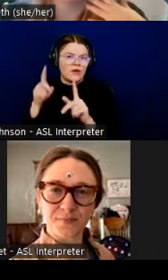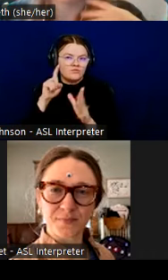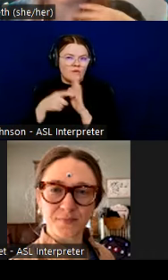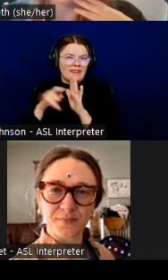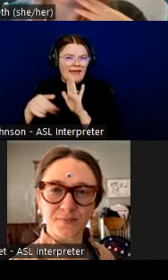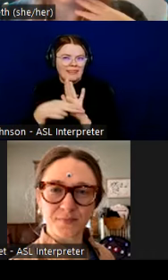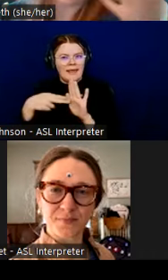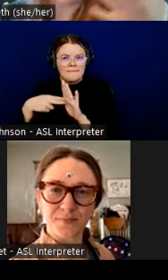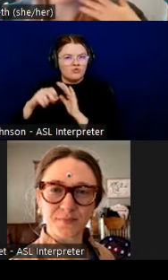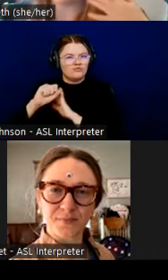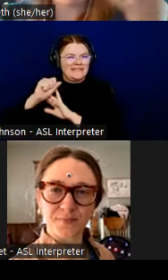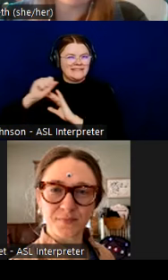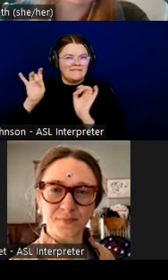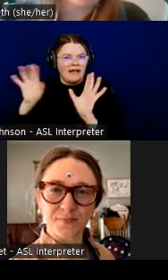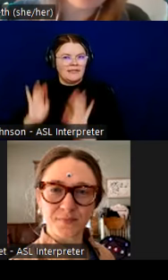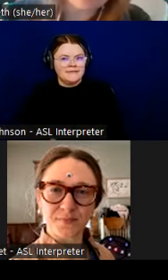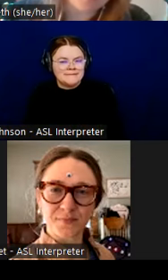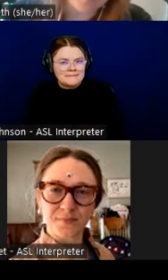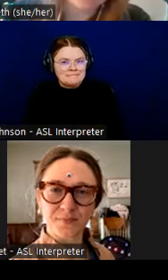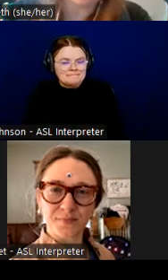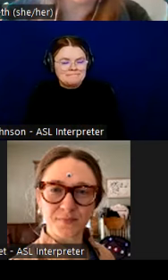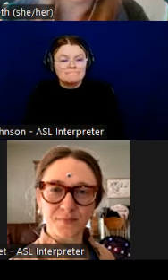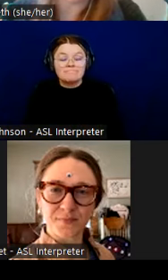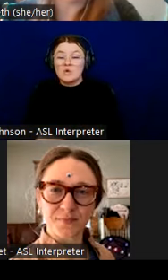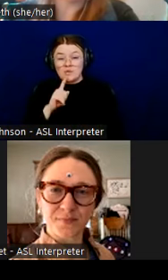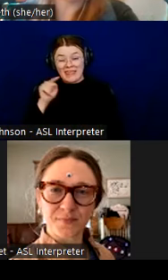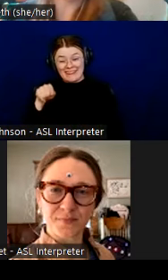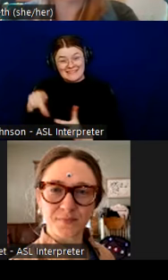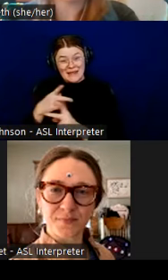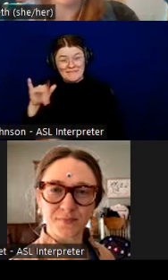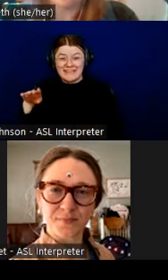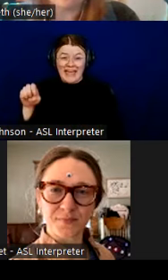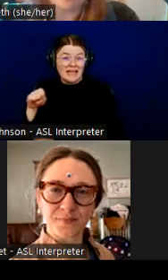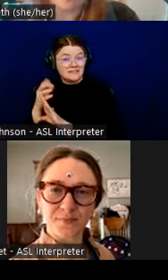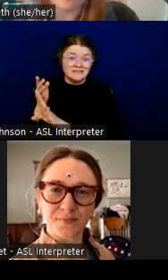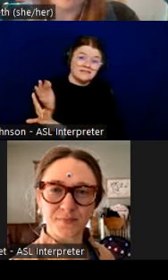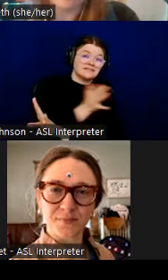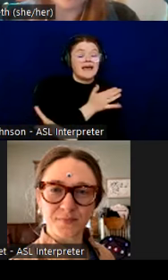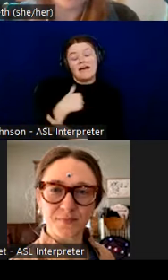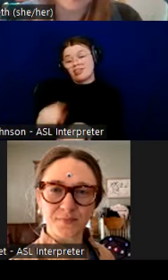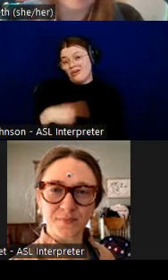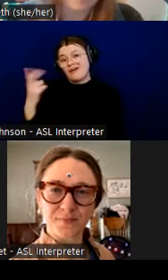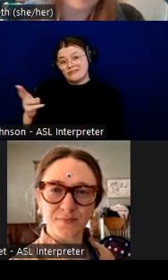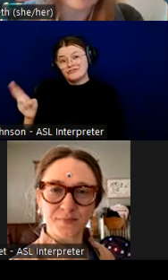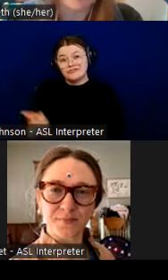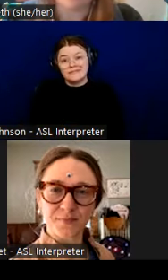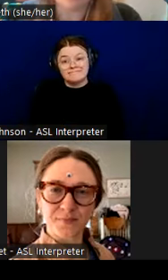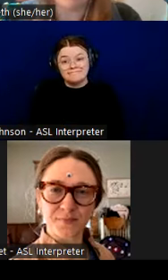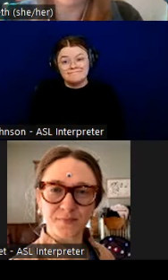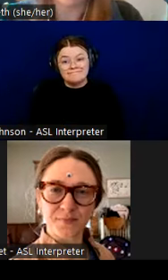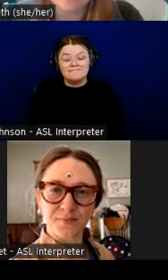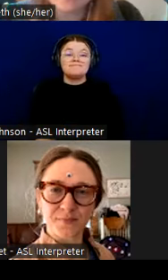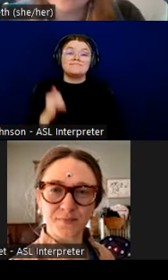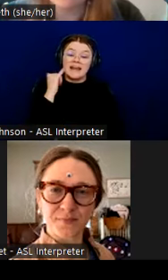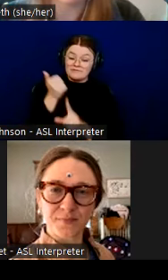cases. And these cases go all the way back. For those who were in this movement at the